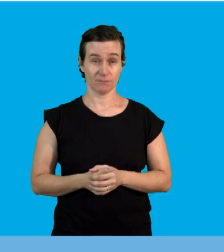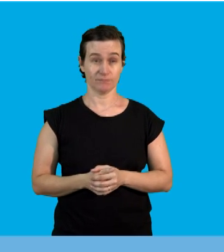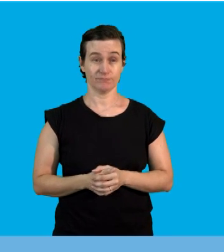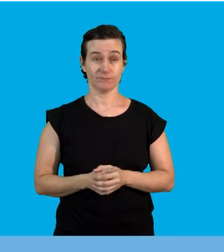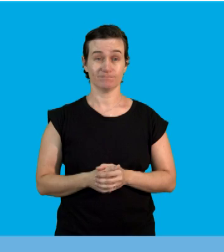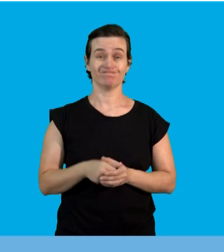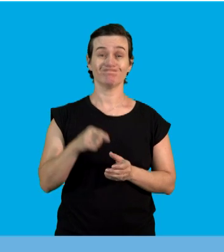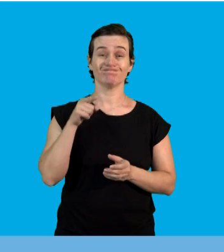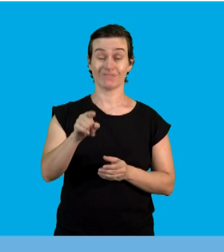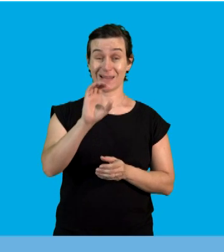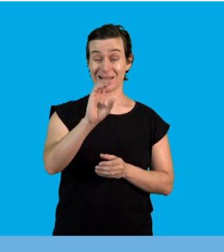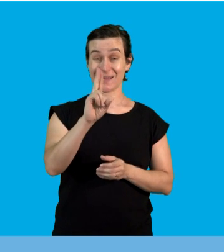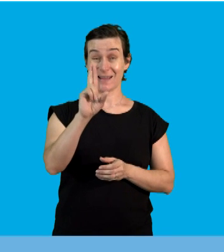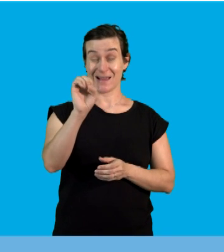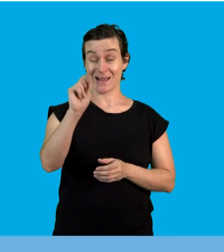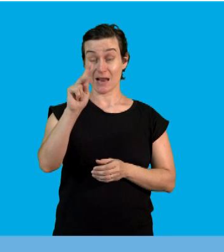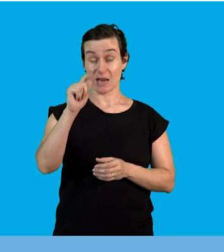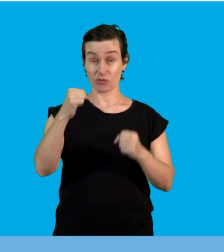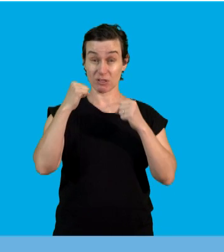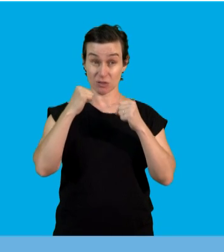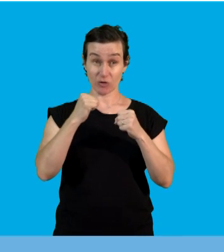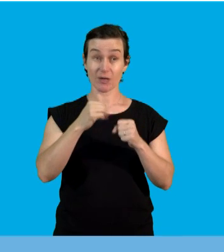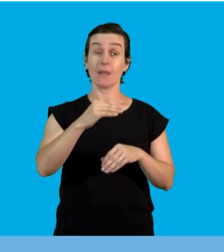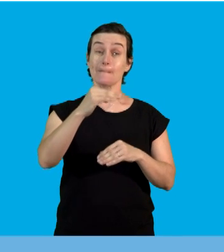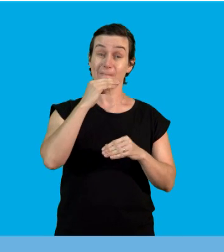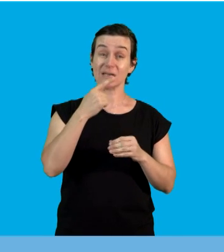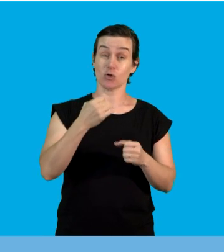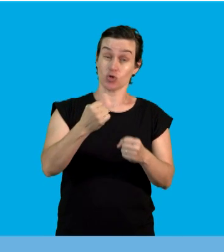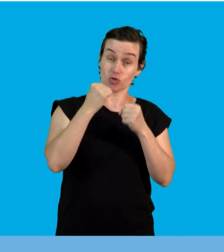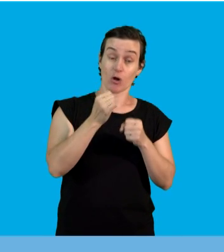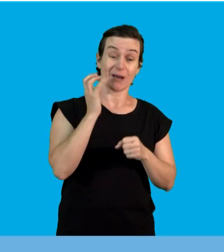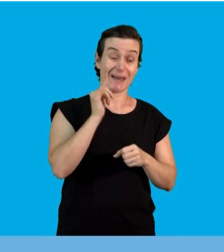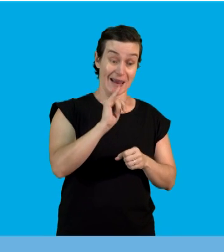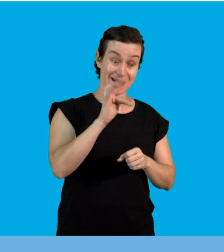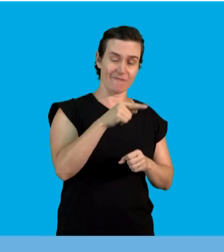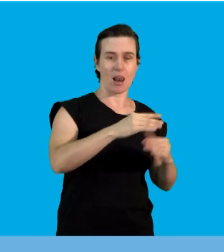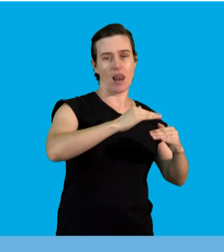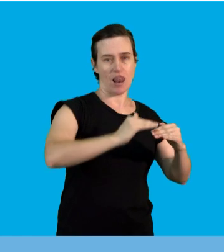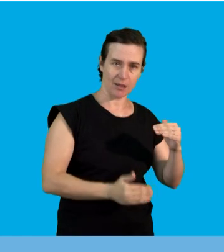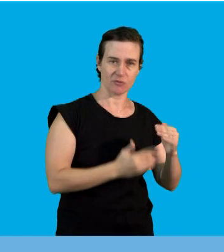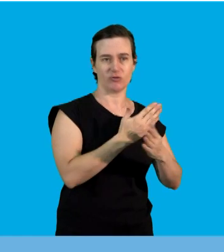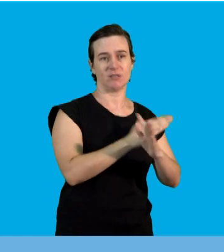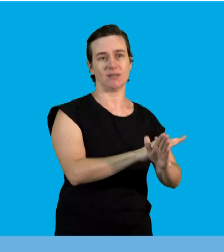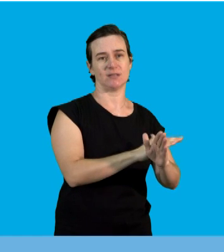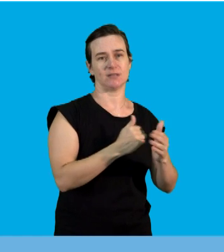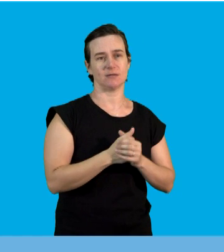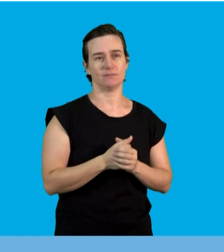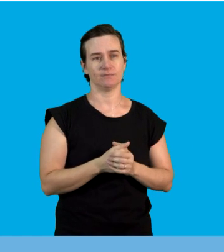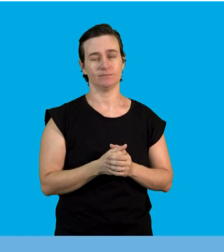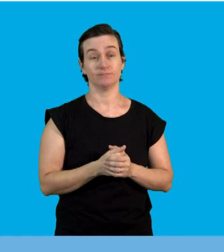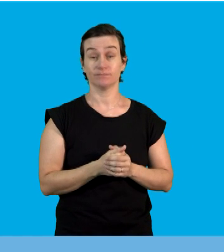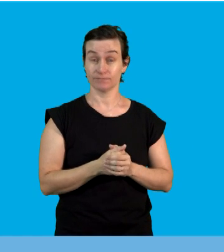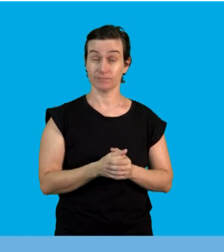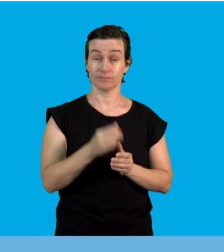the circuit with the lower resistance and smaller in the circuit with the higher resistance. Remember, current and